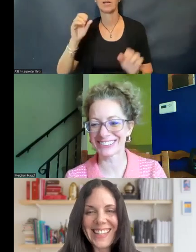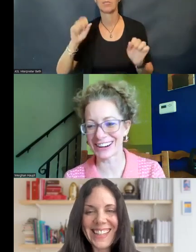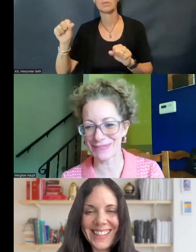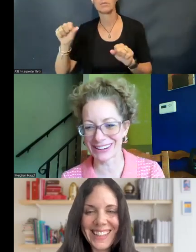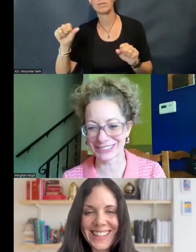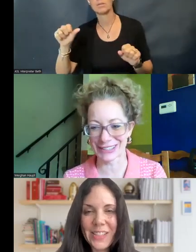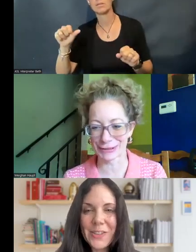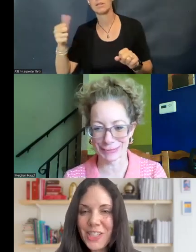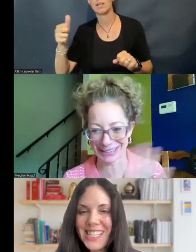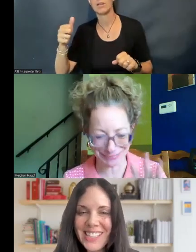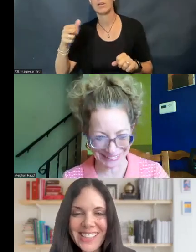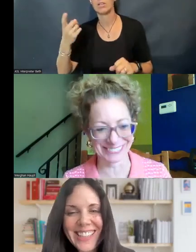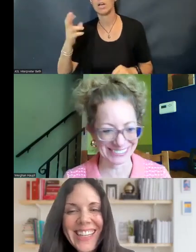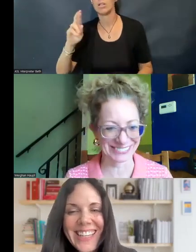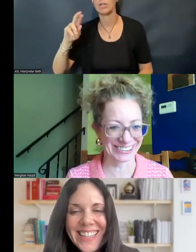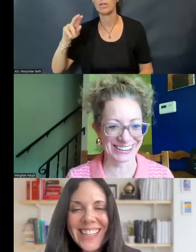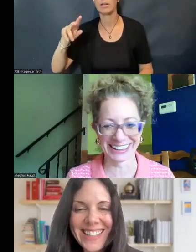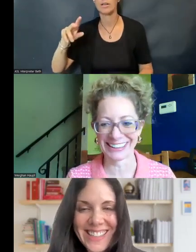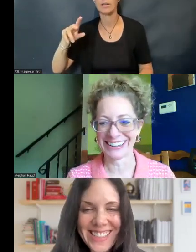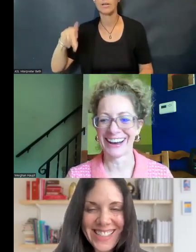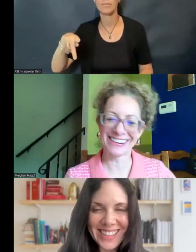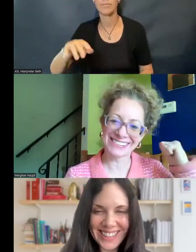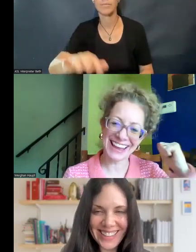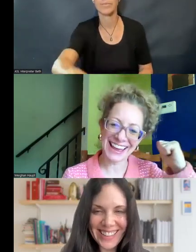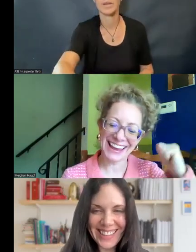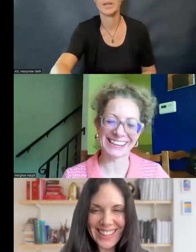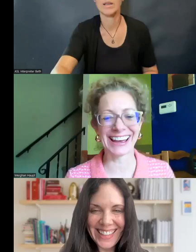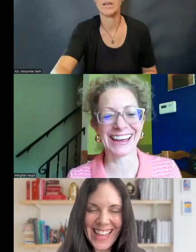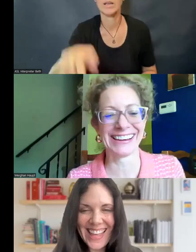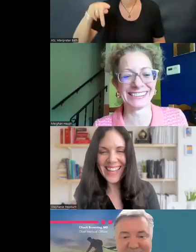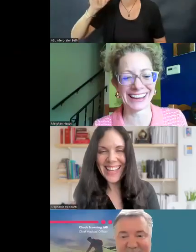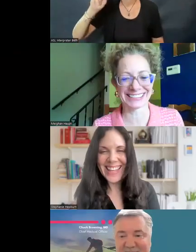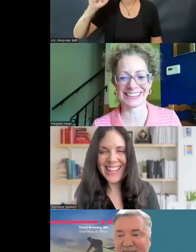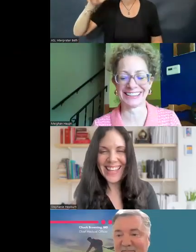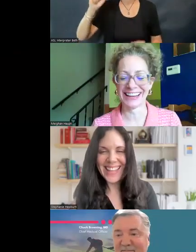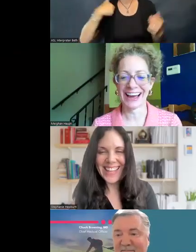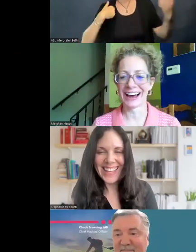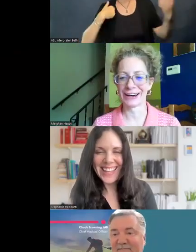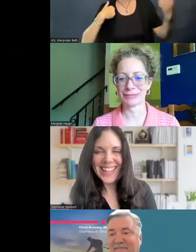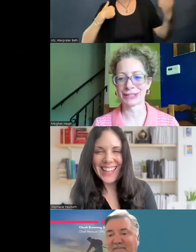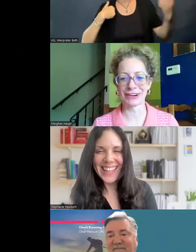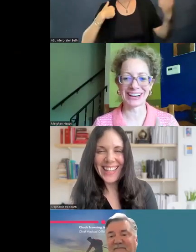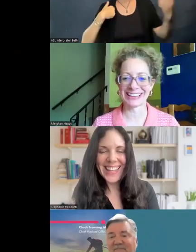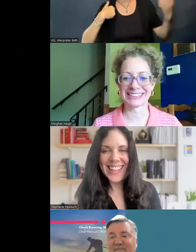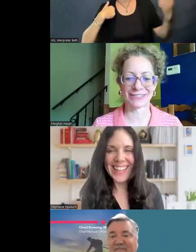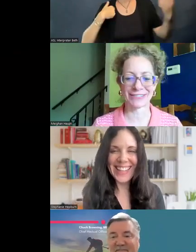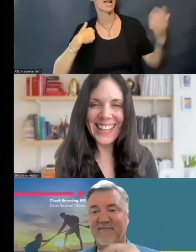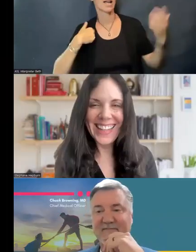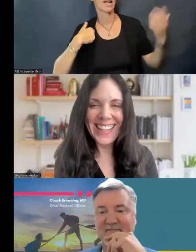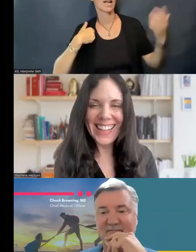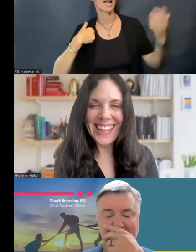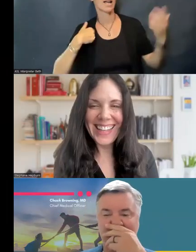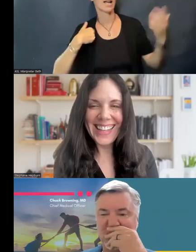not sure if Dr. Pinels was able to make it, but we're on it. Yeah. Yay. Excellent. So go ahead,